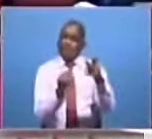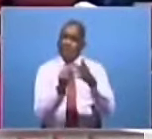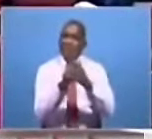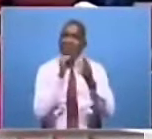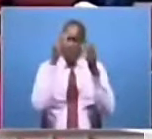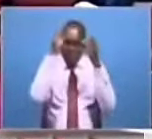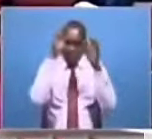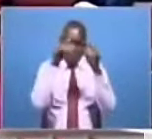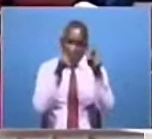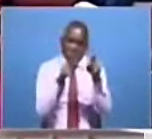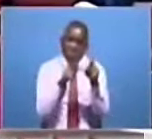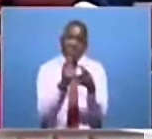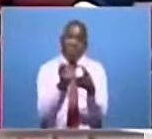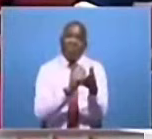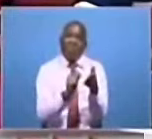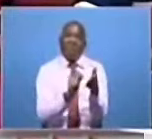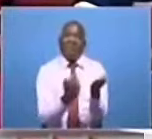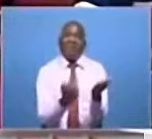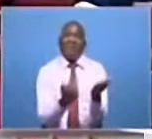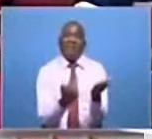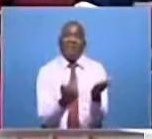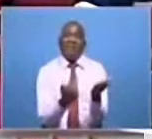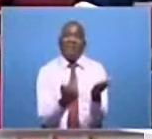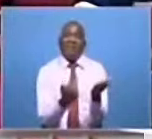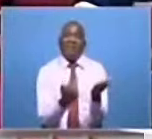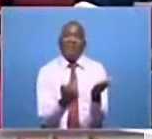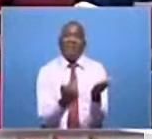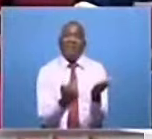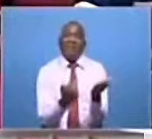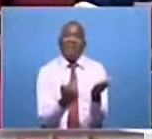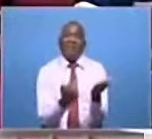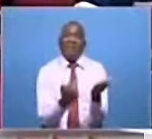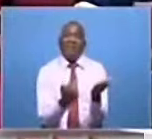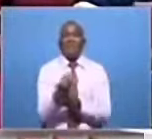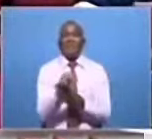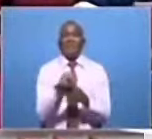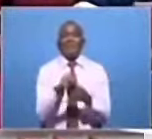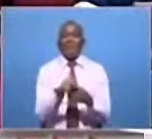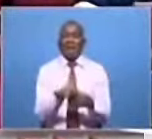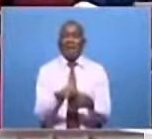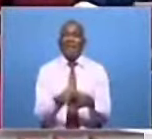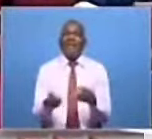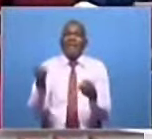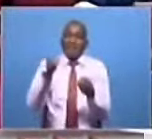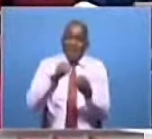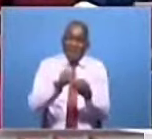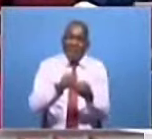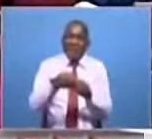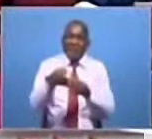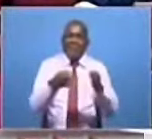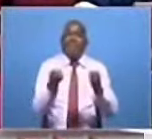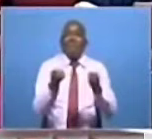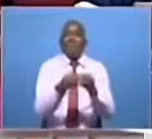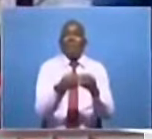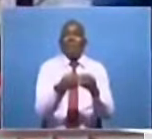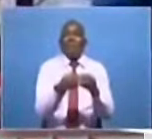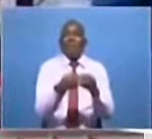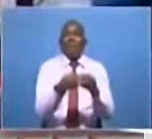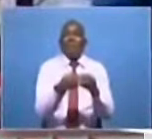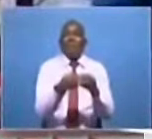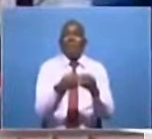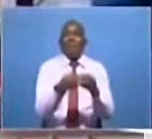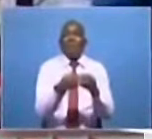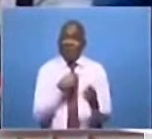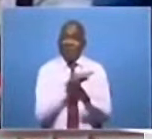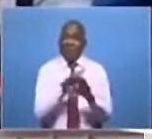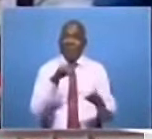you to write to us, that you needed to give further submissions. No, my lords, respectfully, my